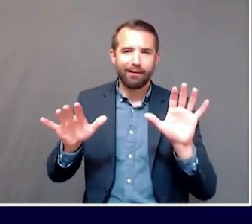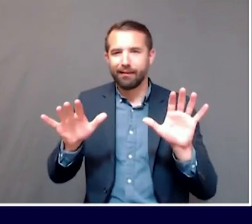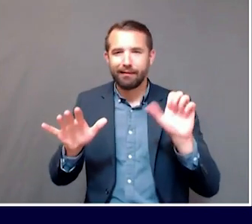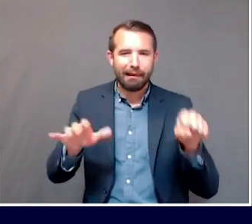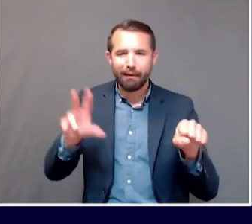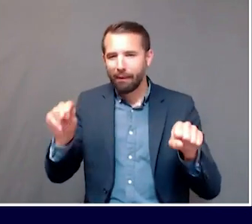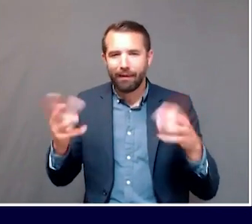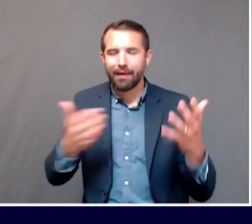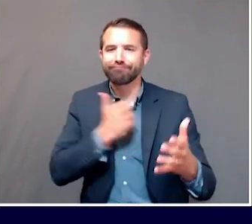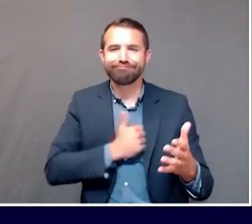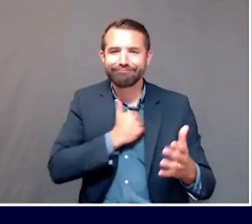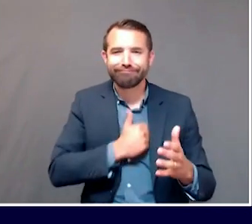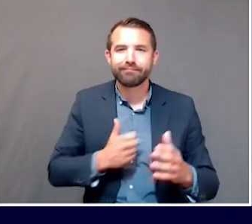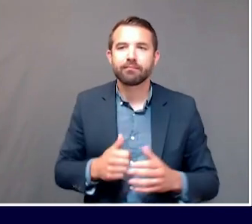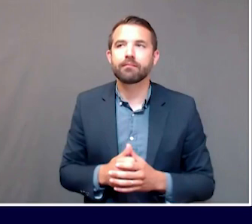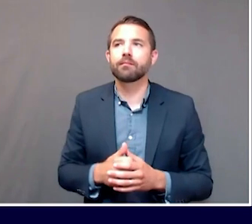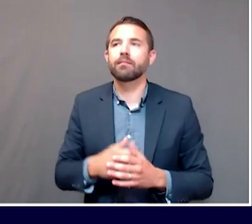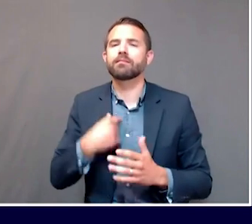They're specific.